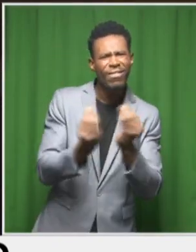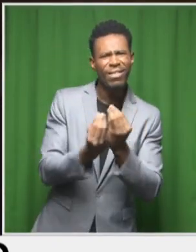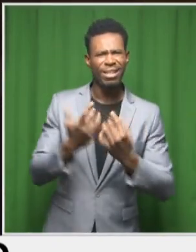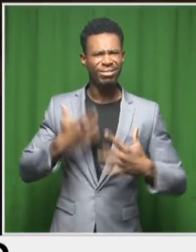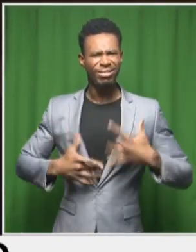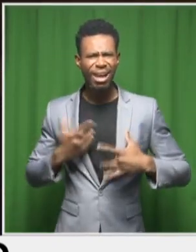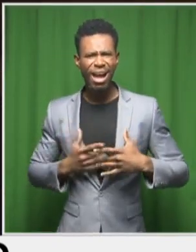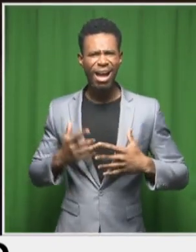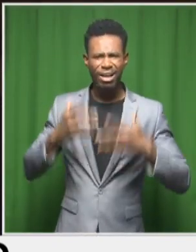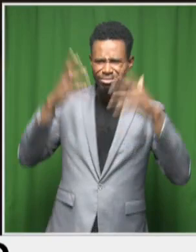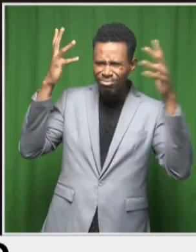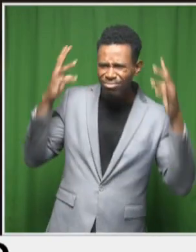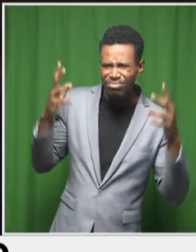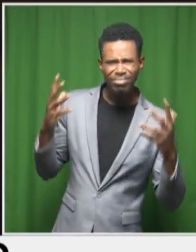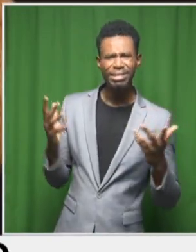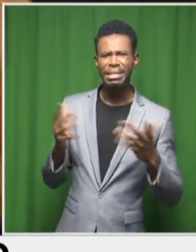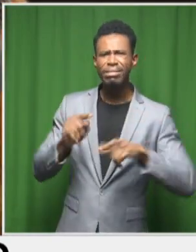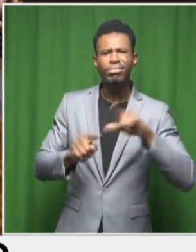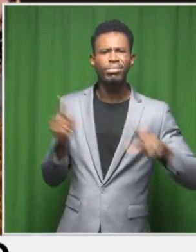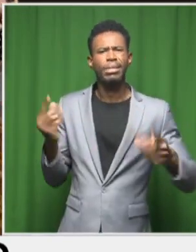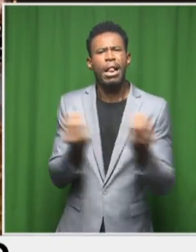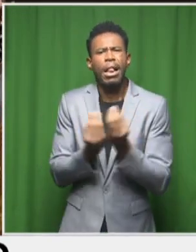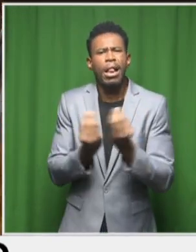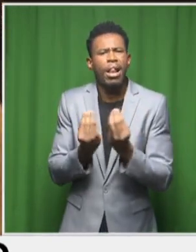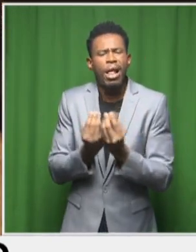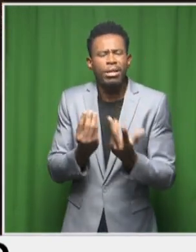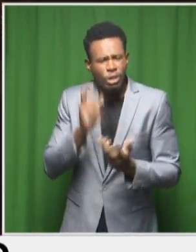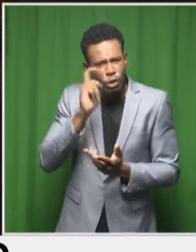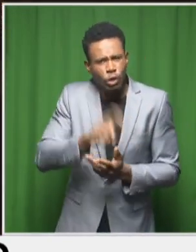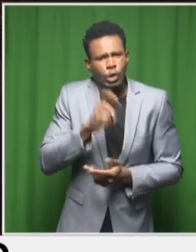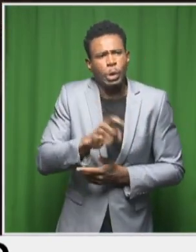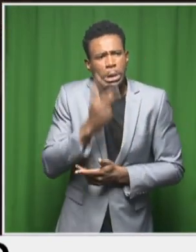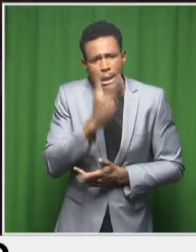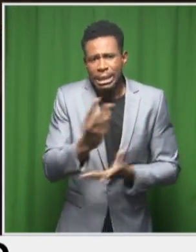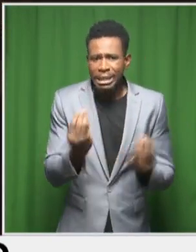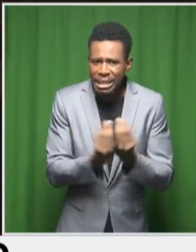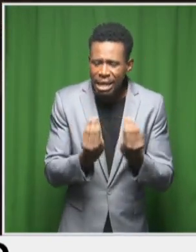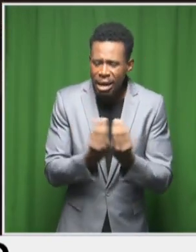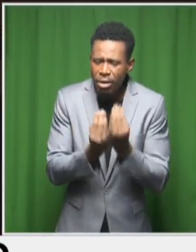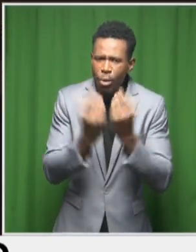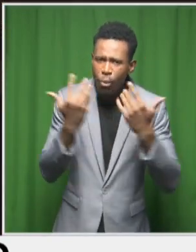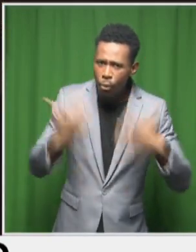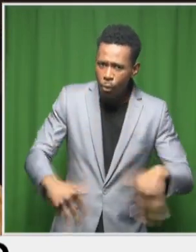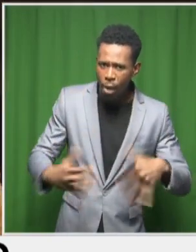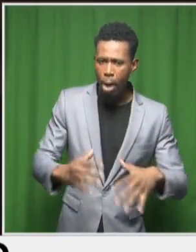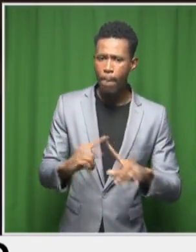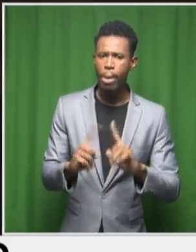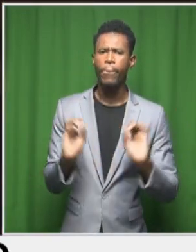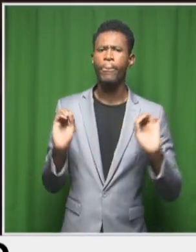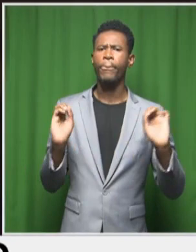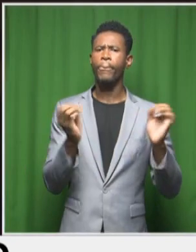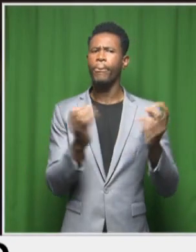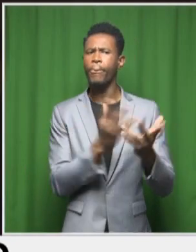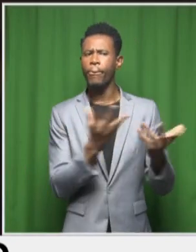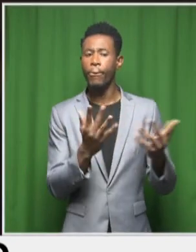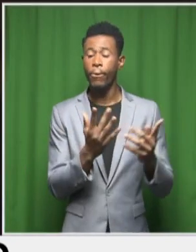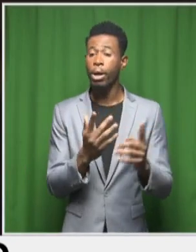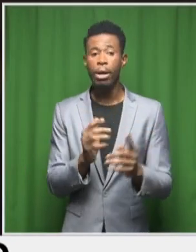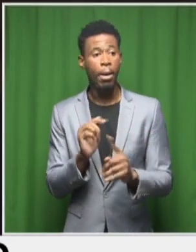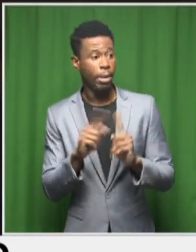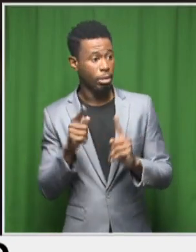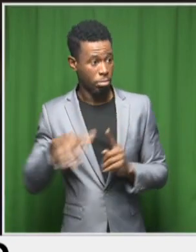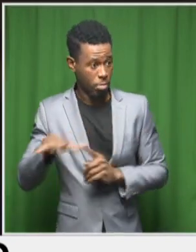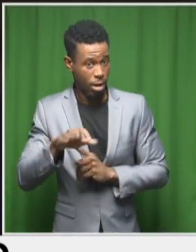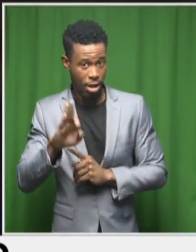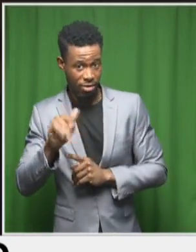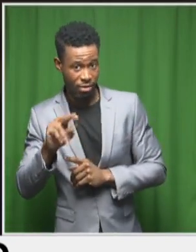ladies lifting and jumping as you drive on the N2 and the N1. Yeah. But on the fan park, flags are up, everything is up. Good, so good. It's I can't